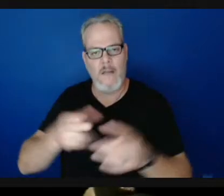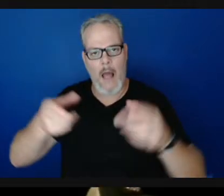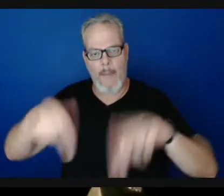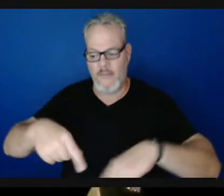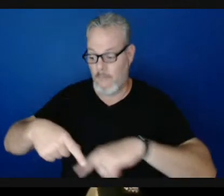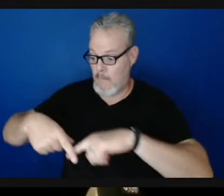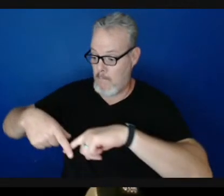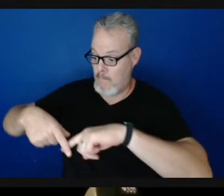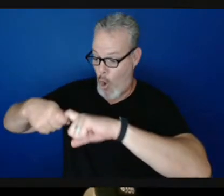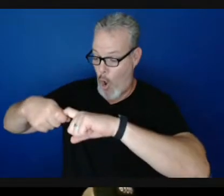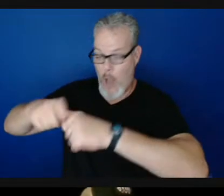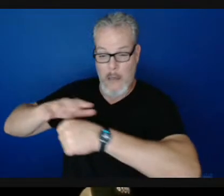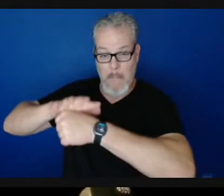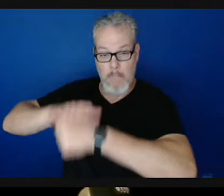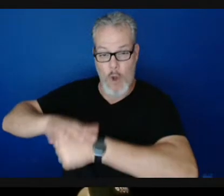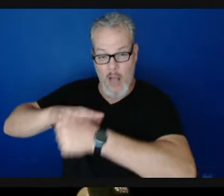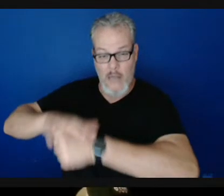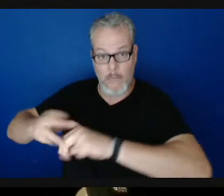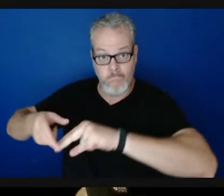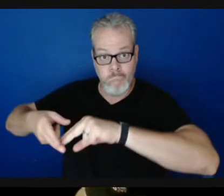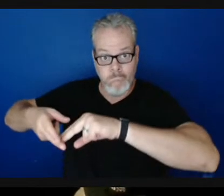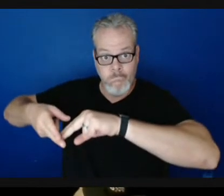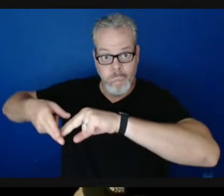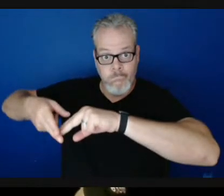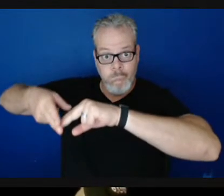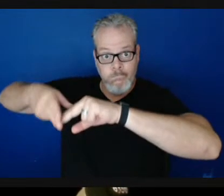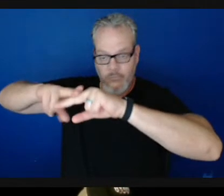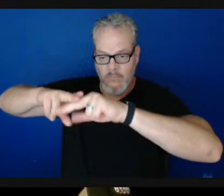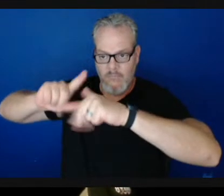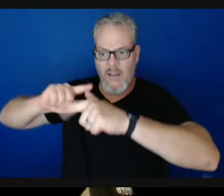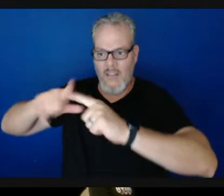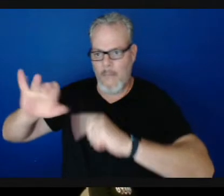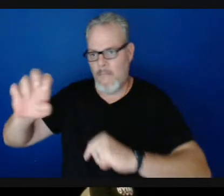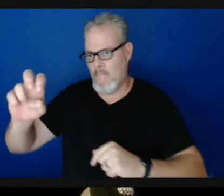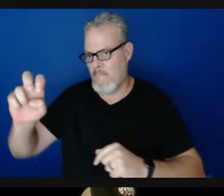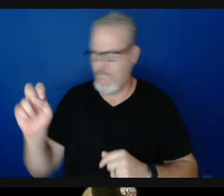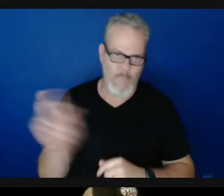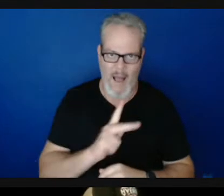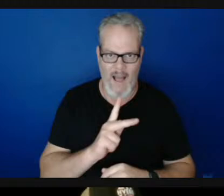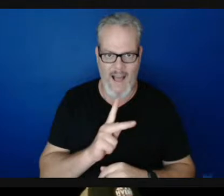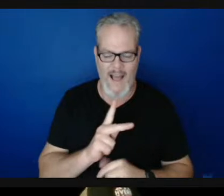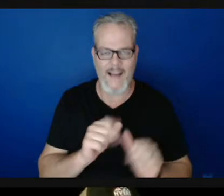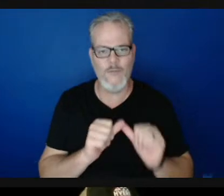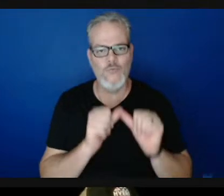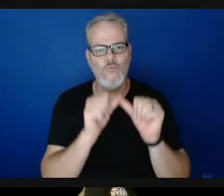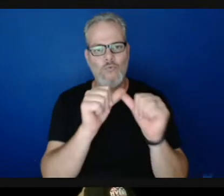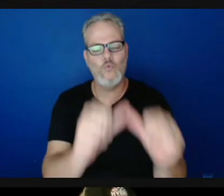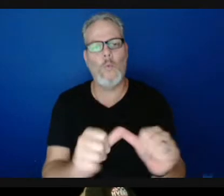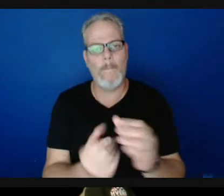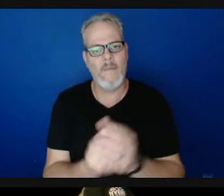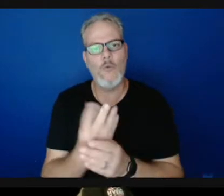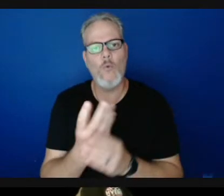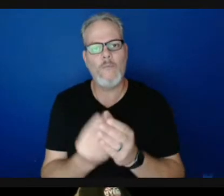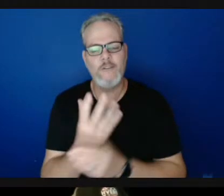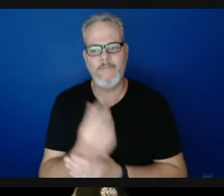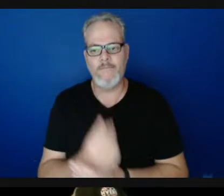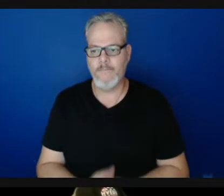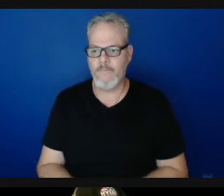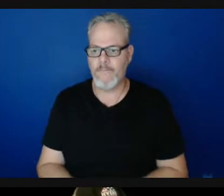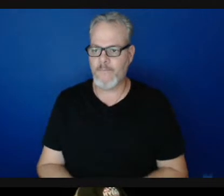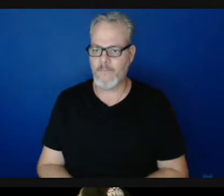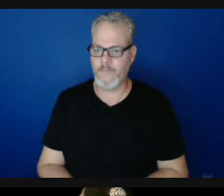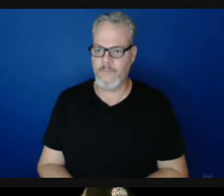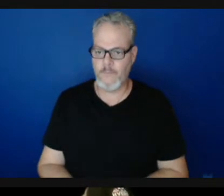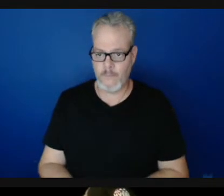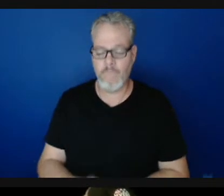then flush out the drain back plug to resume the eruption. Right, so that makes sense